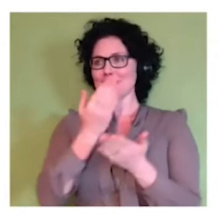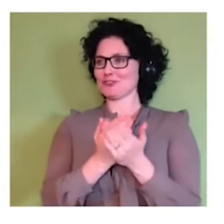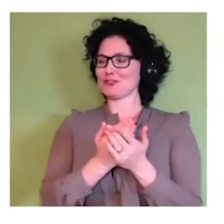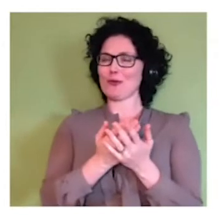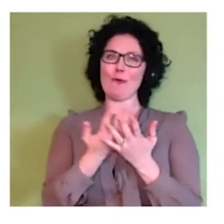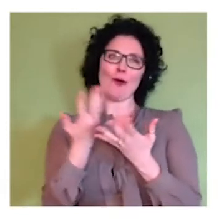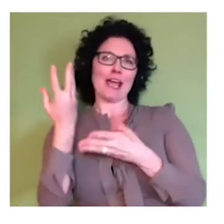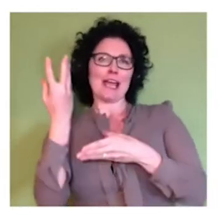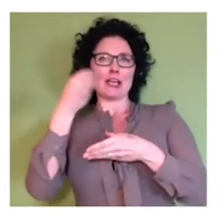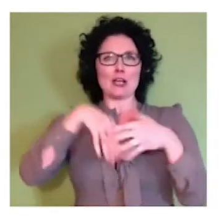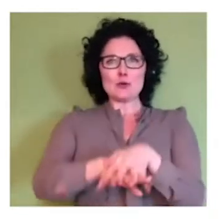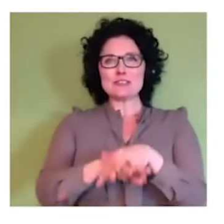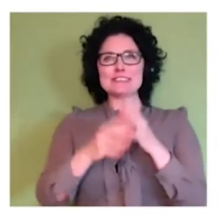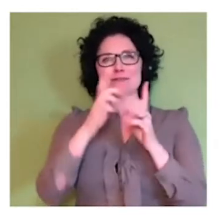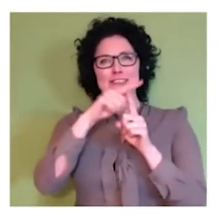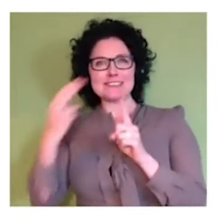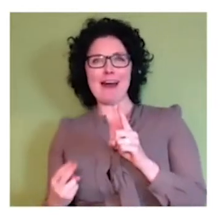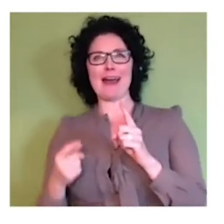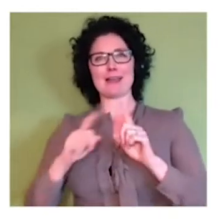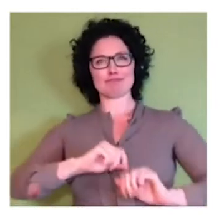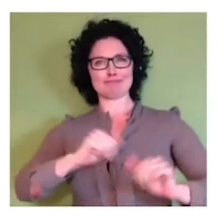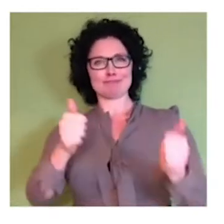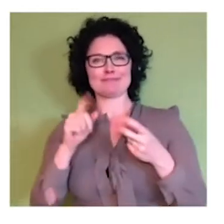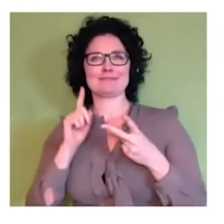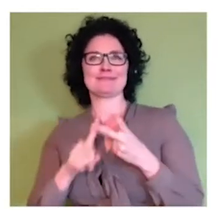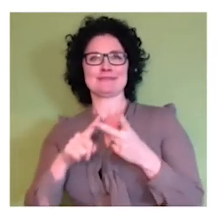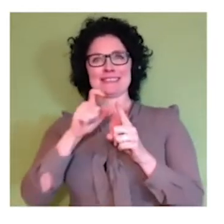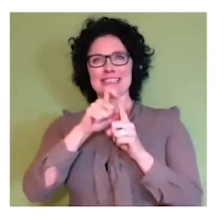design. We need to stop thinking of disability as